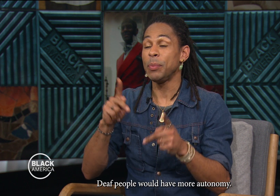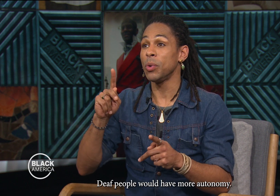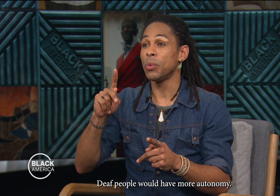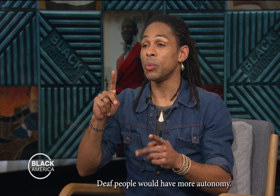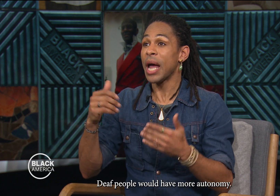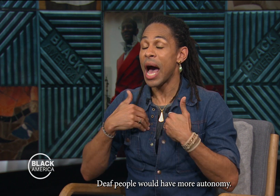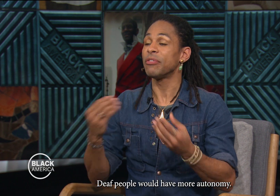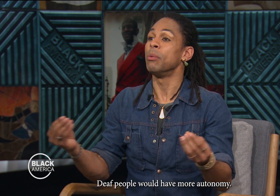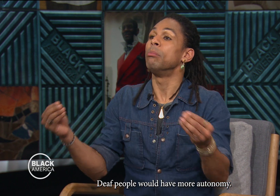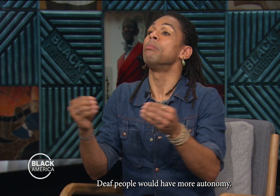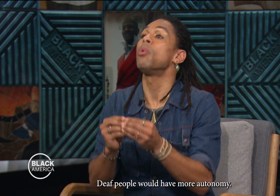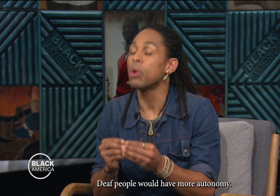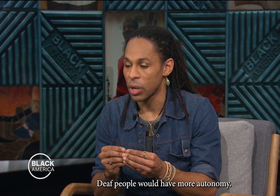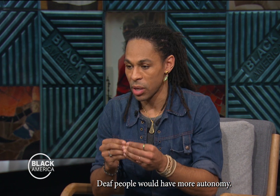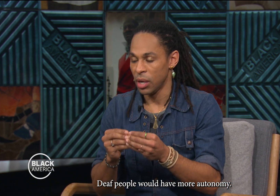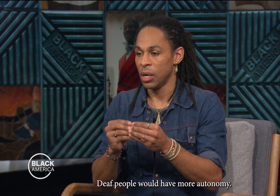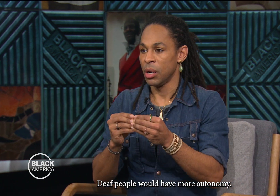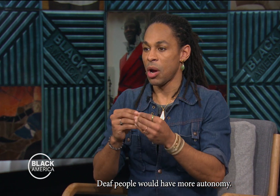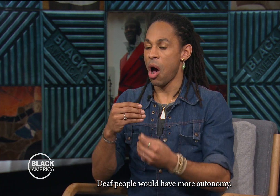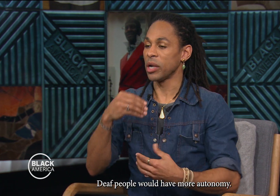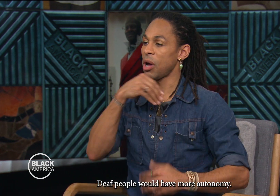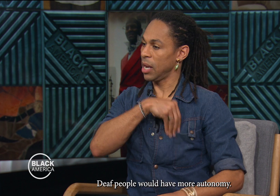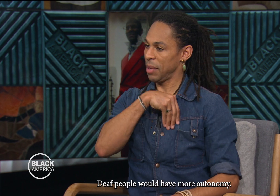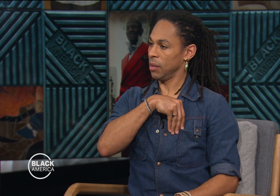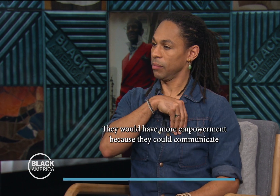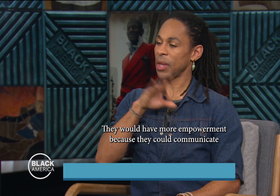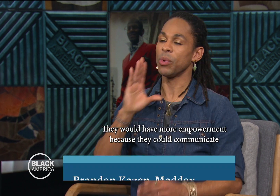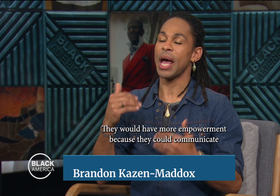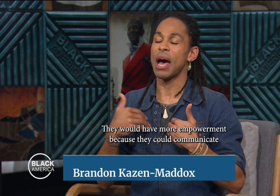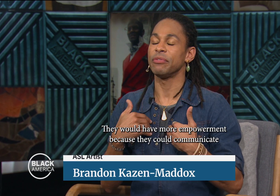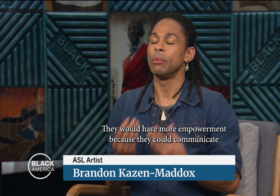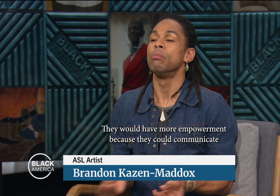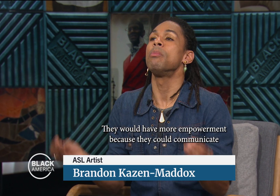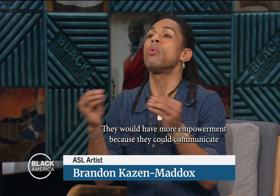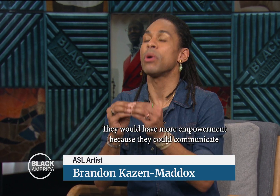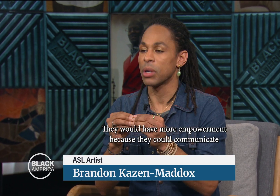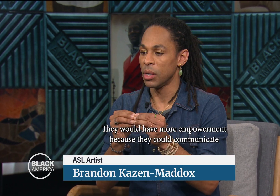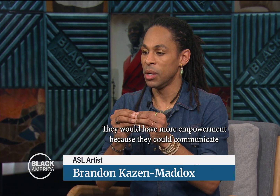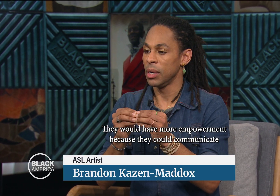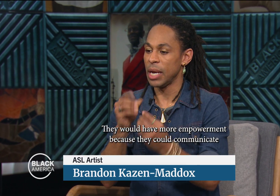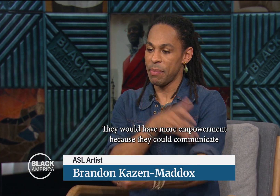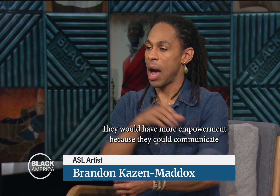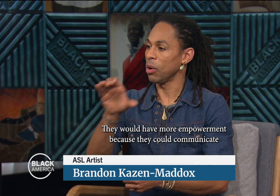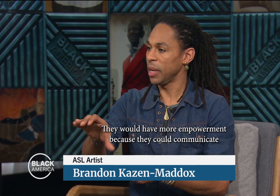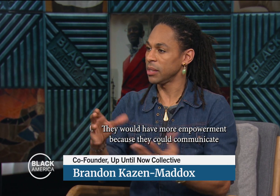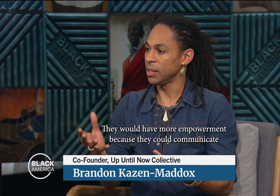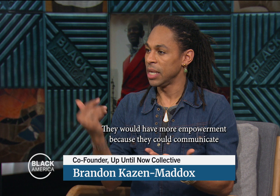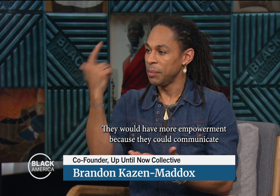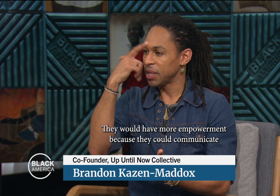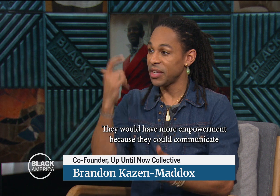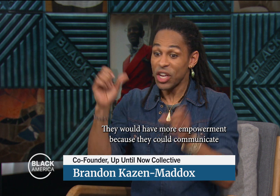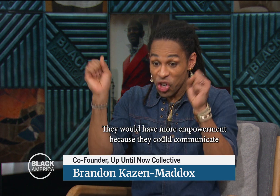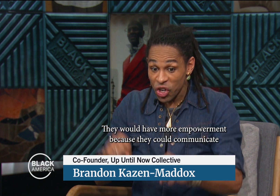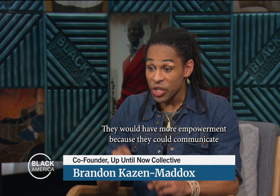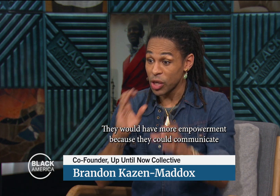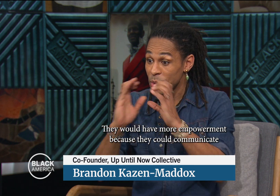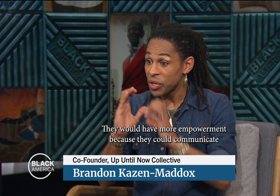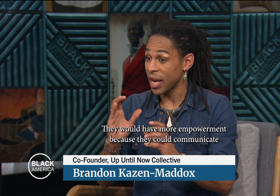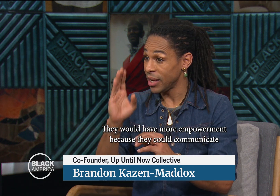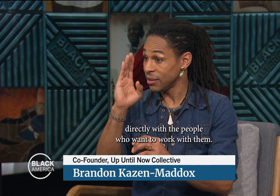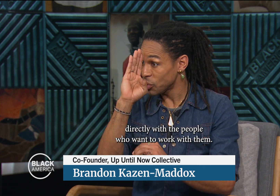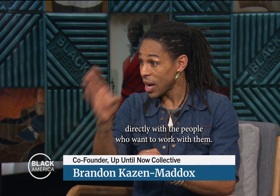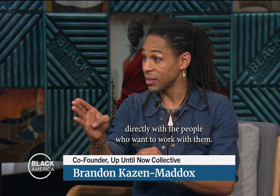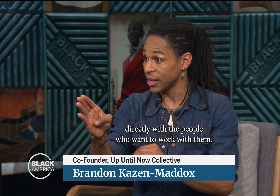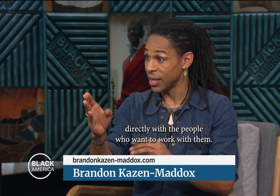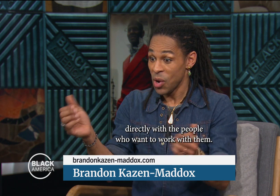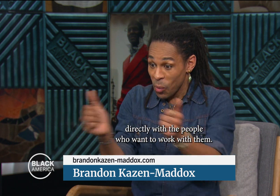deaf people would have more autonomy. They would have more empowerment because they could